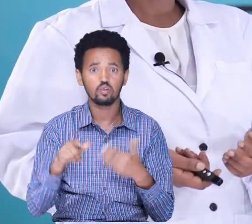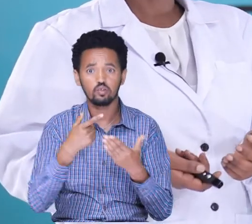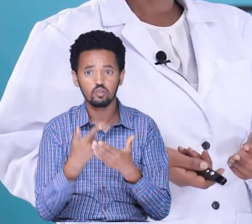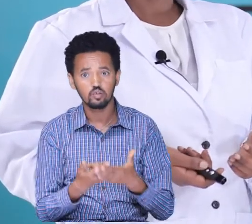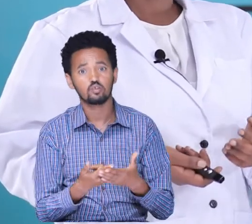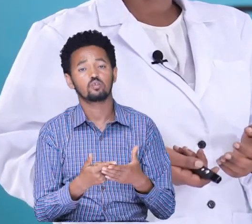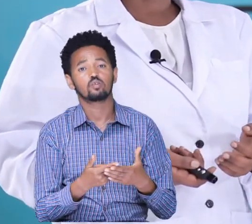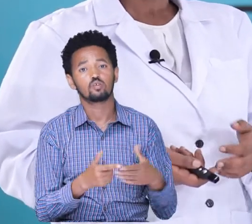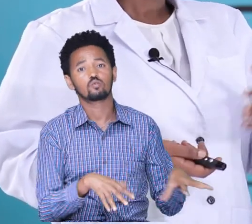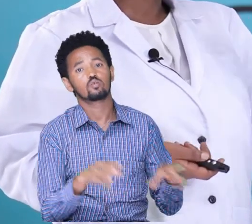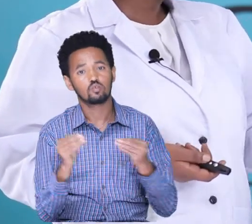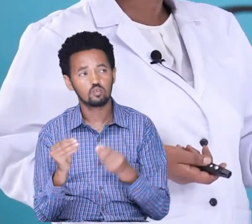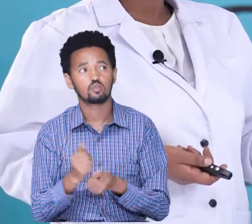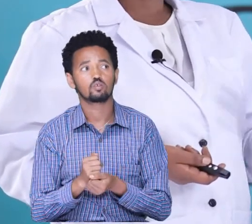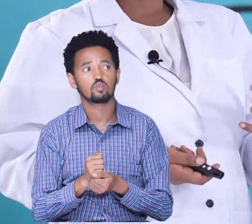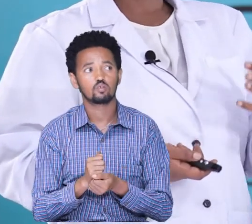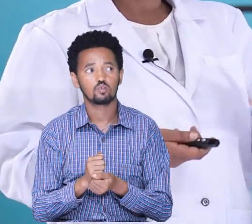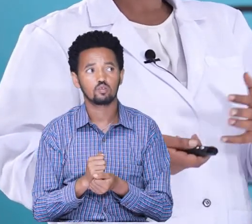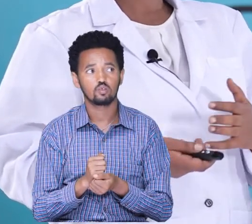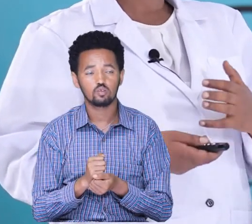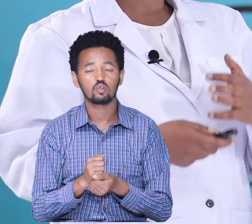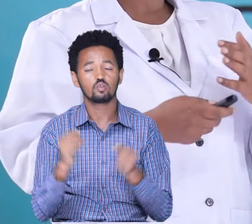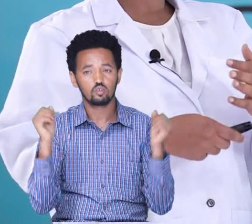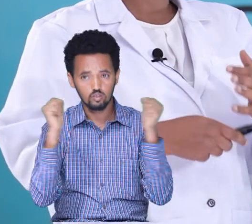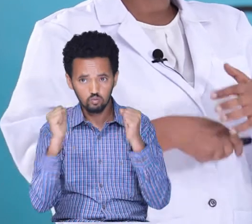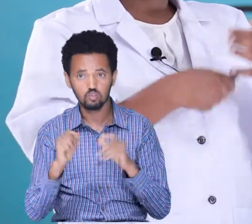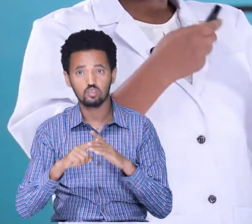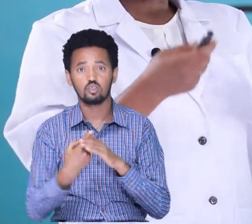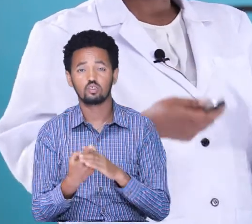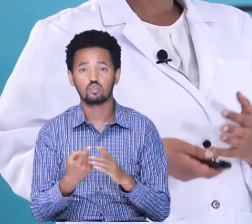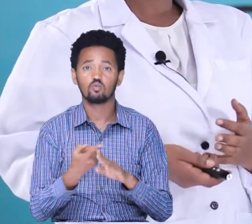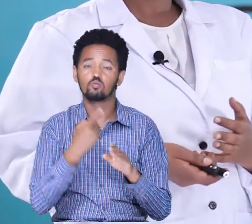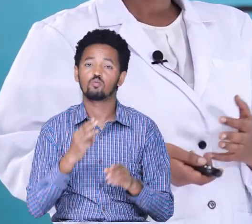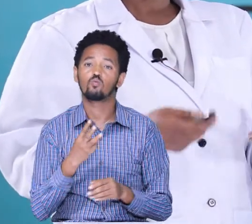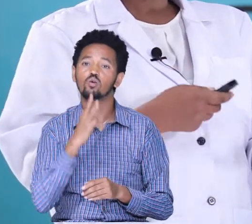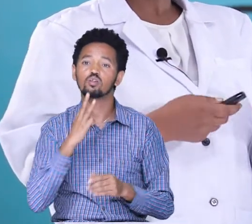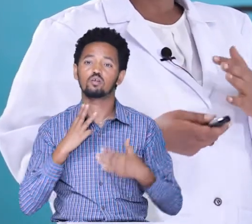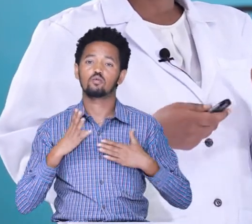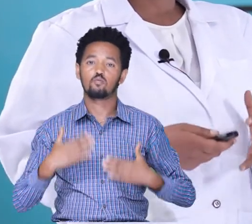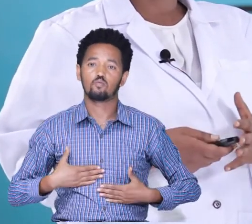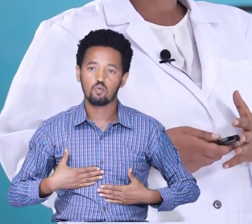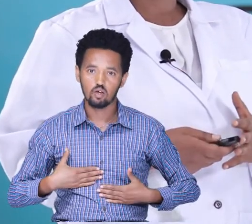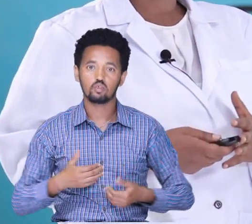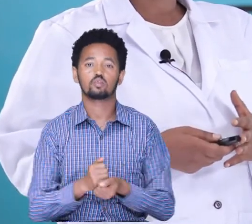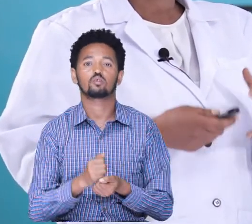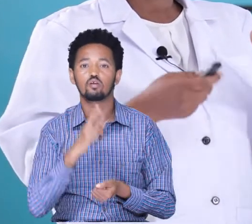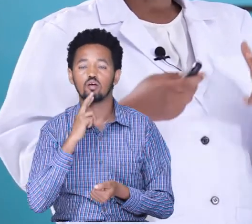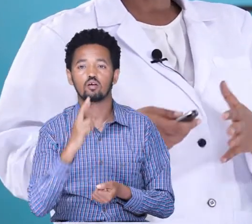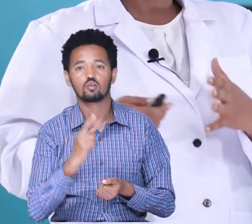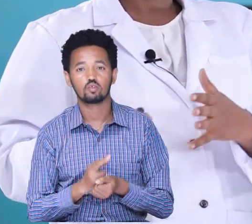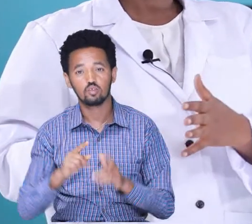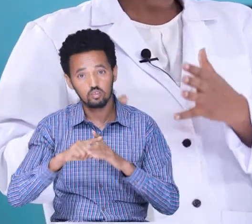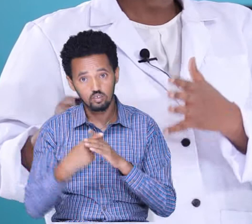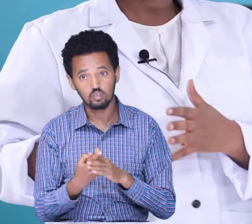students? Okay, onshore winds are winds that start from water bodies. Offshore winds